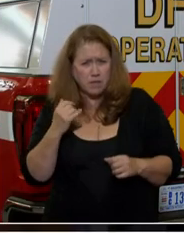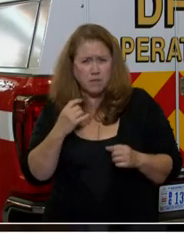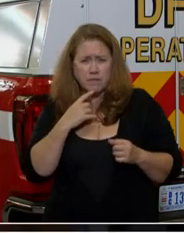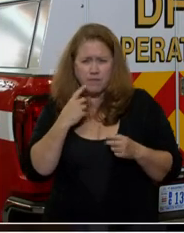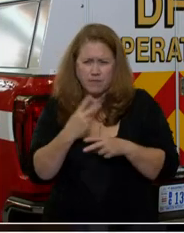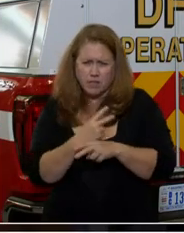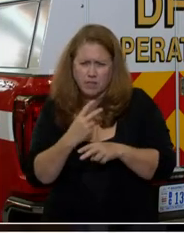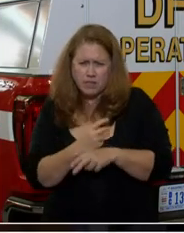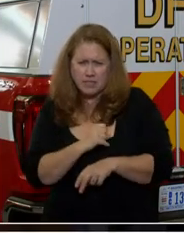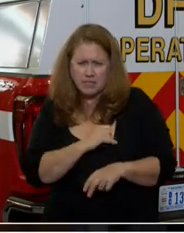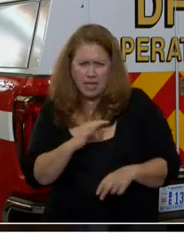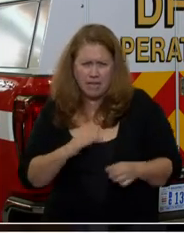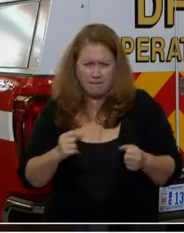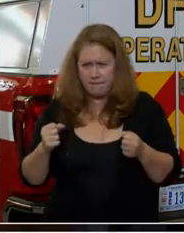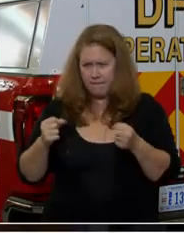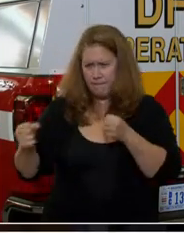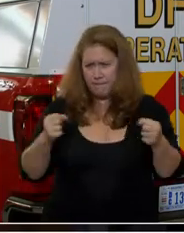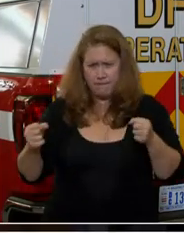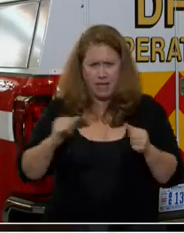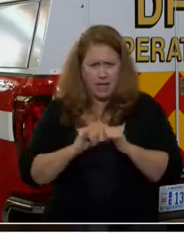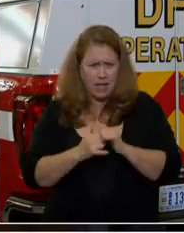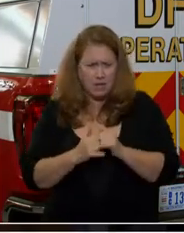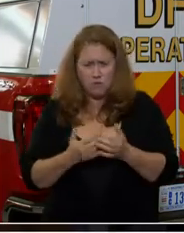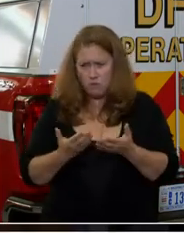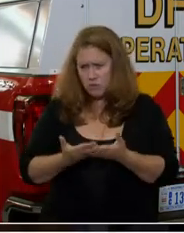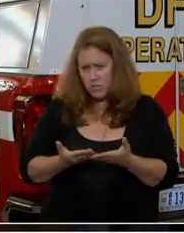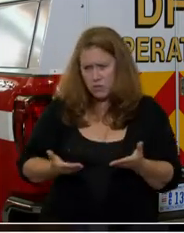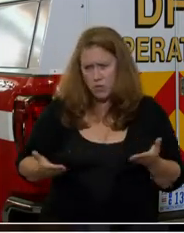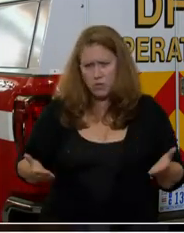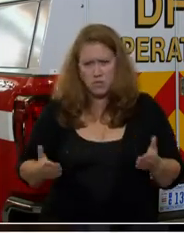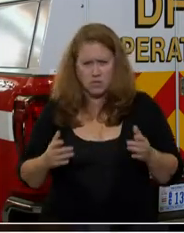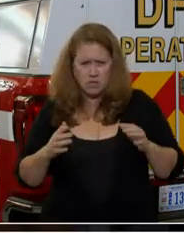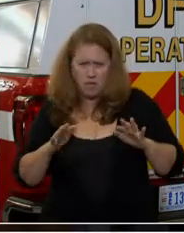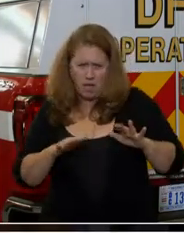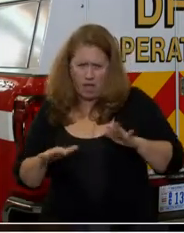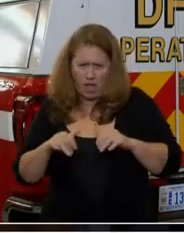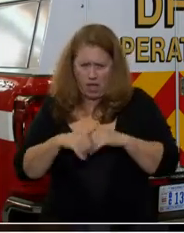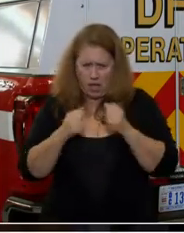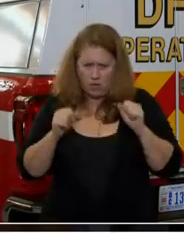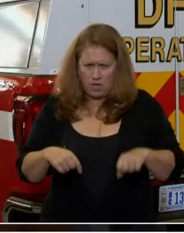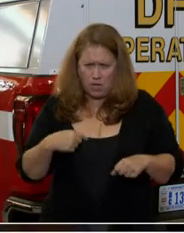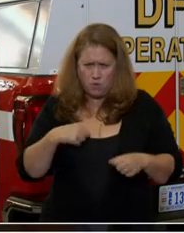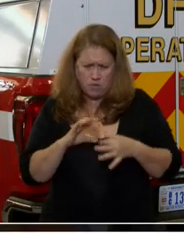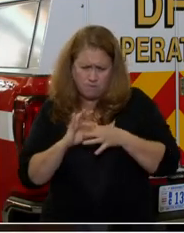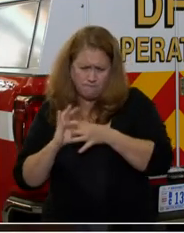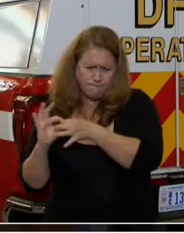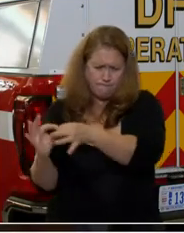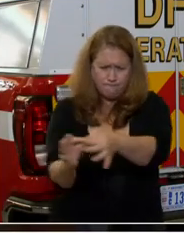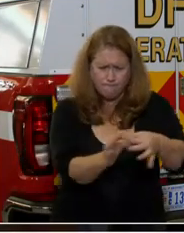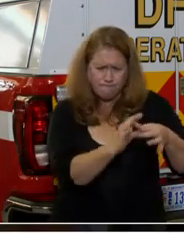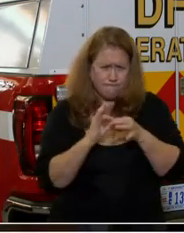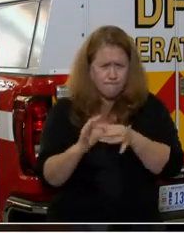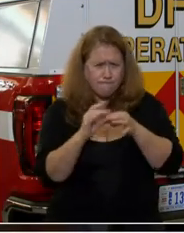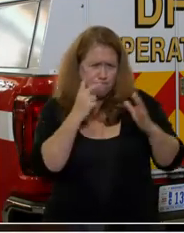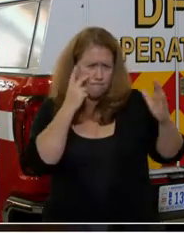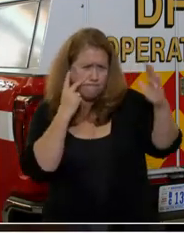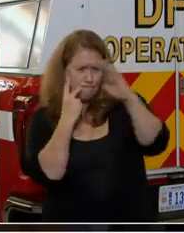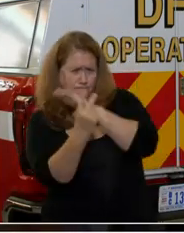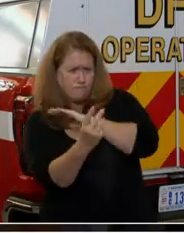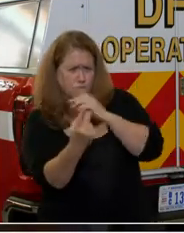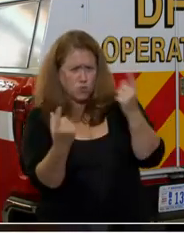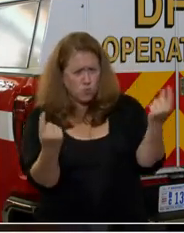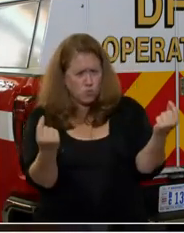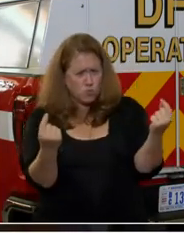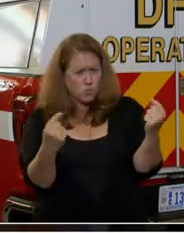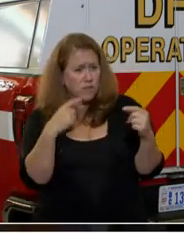better prepare us to respond to the future. And we see that how many times it has helped us since then. We see it on January